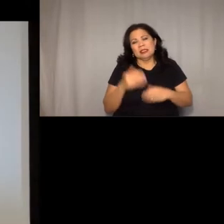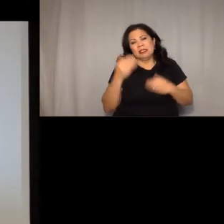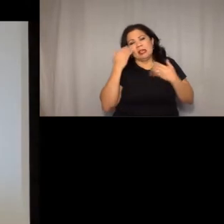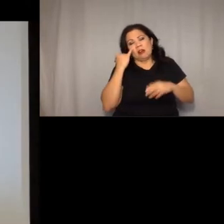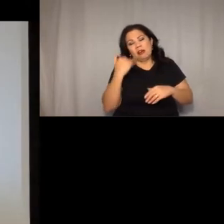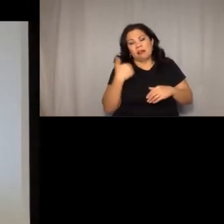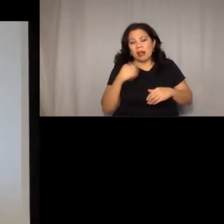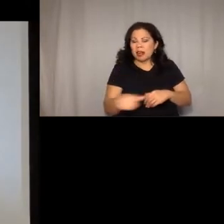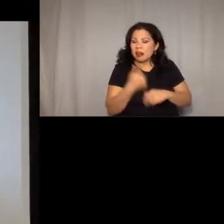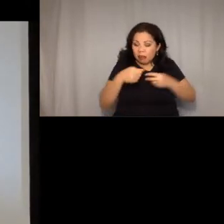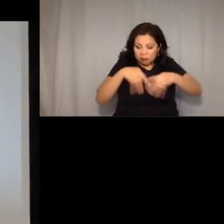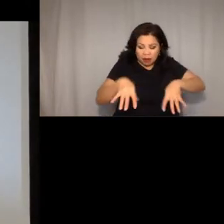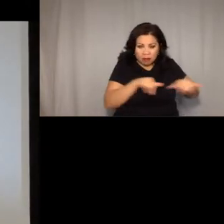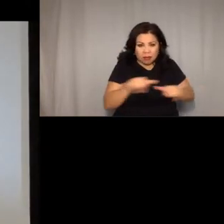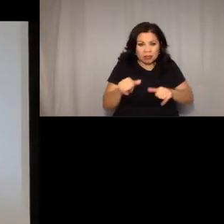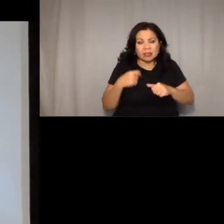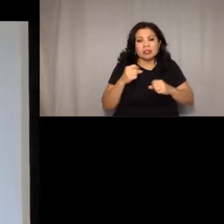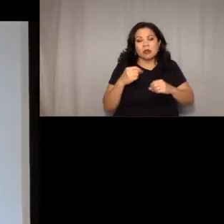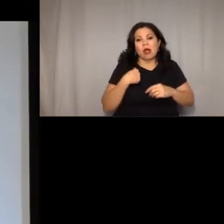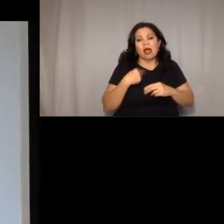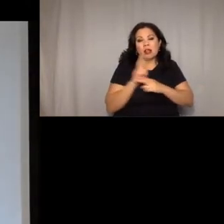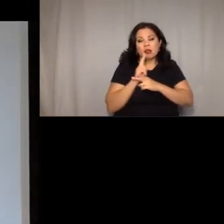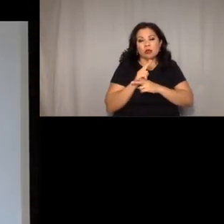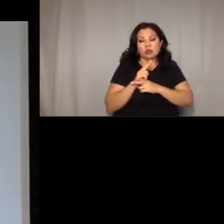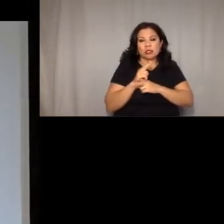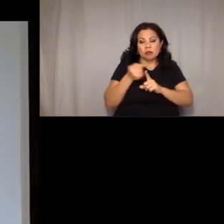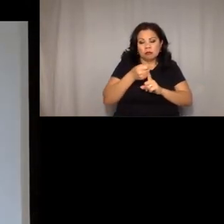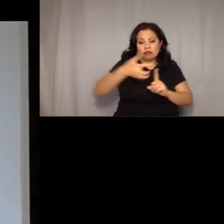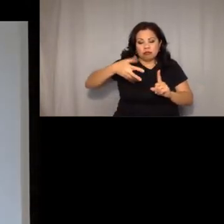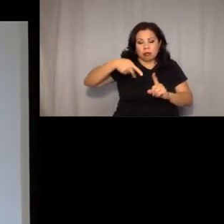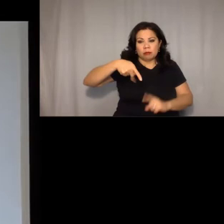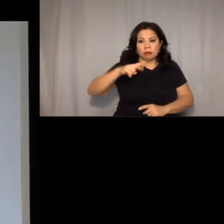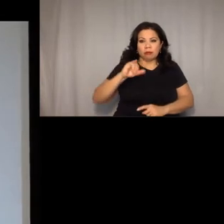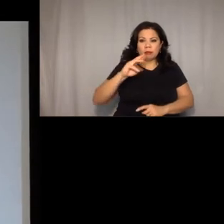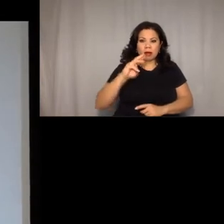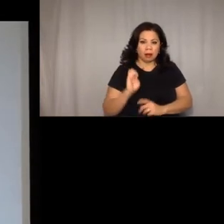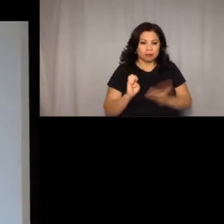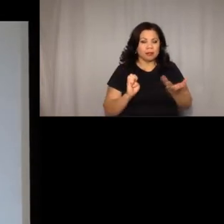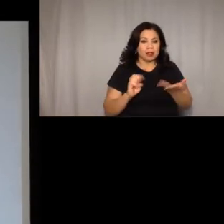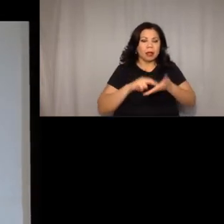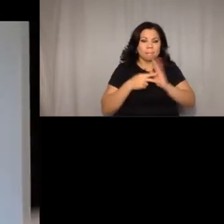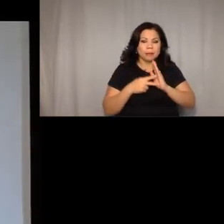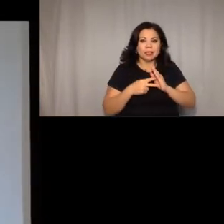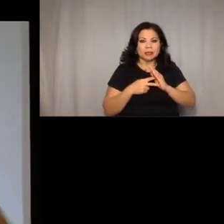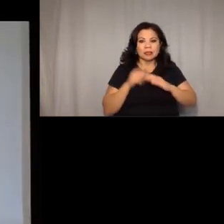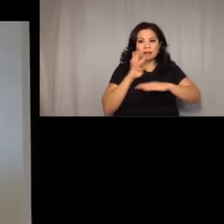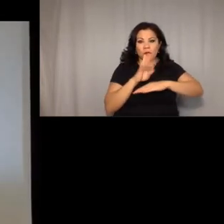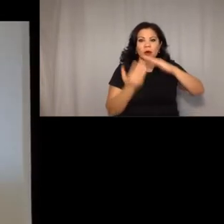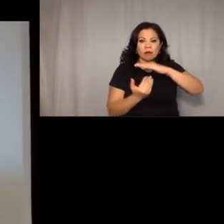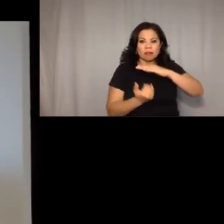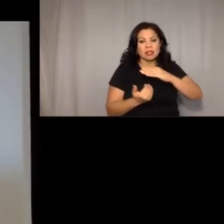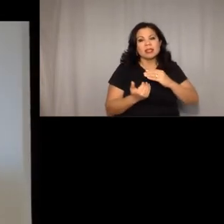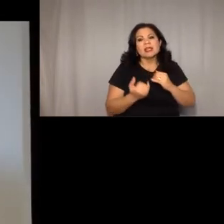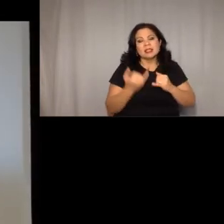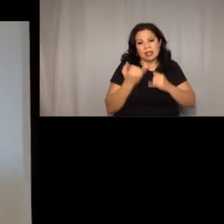common factor in there, so I just broke it down into primes, and I can clearly see nothing cancels. So that means that's the simplified version. Okay,